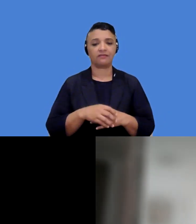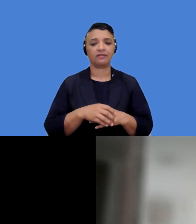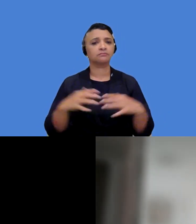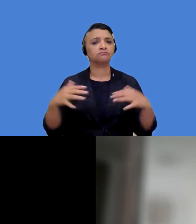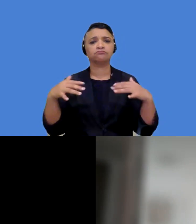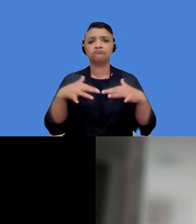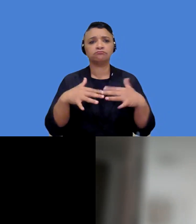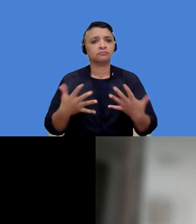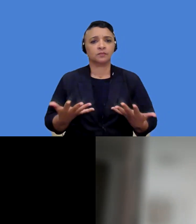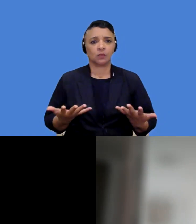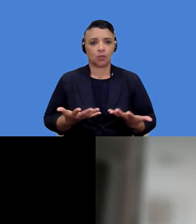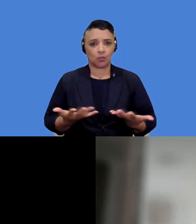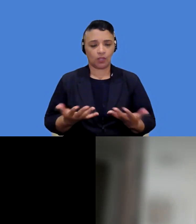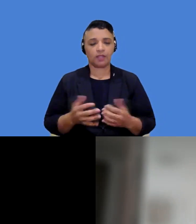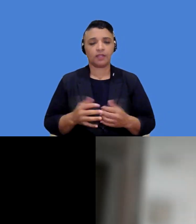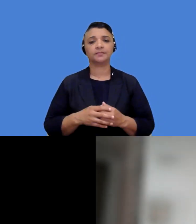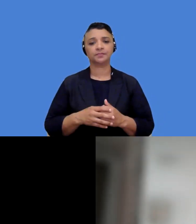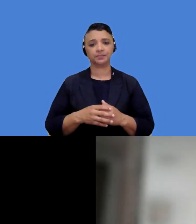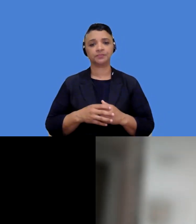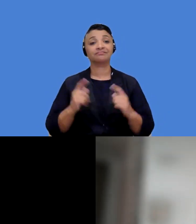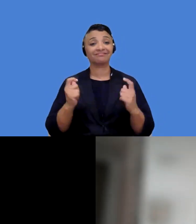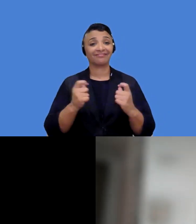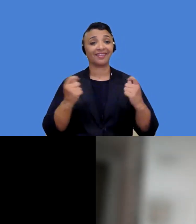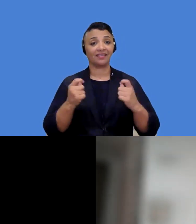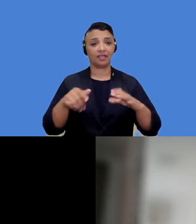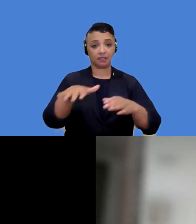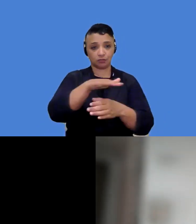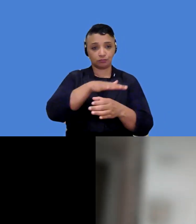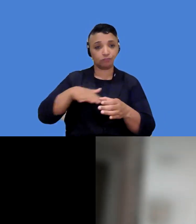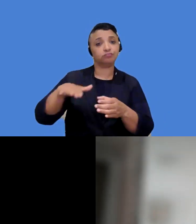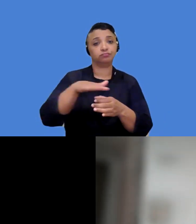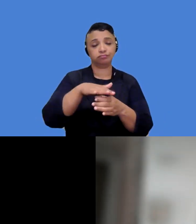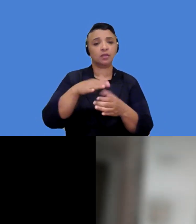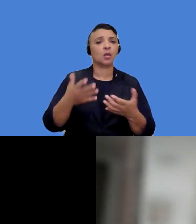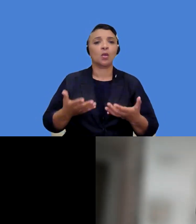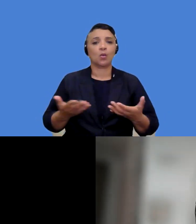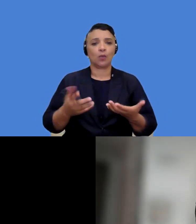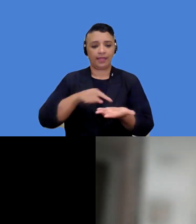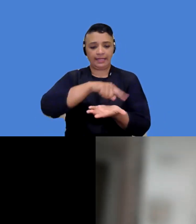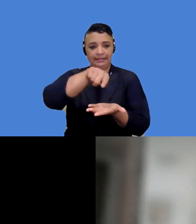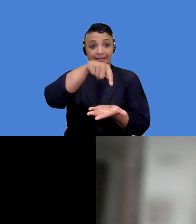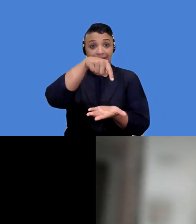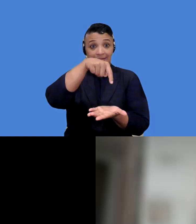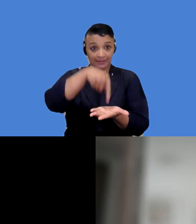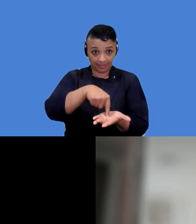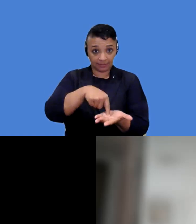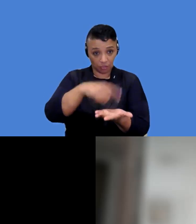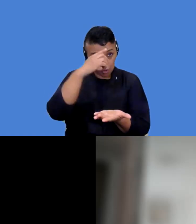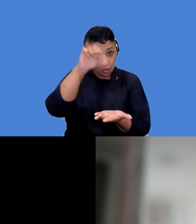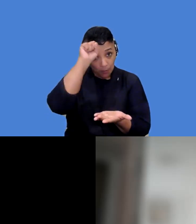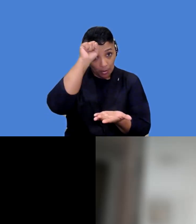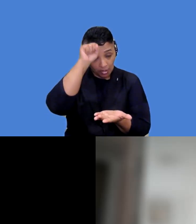at an event venue located right in the center of the city